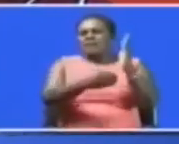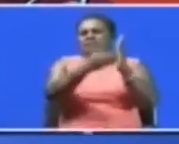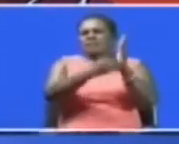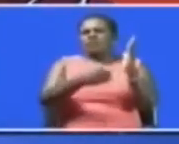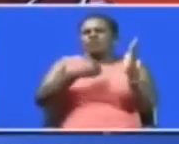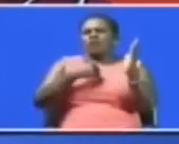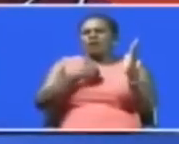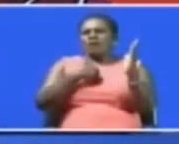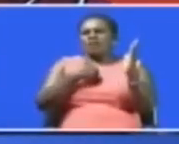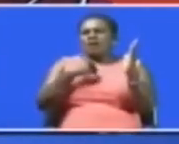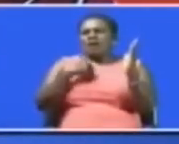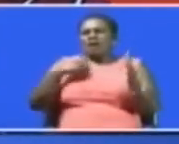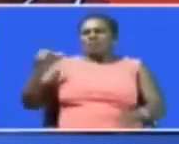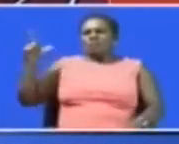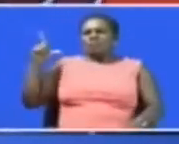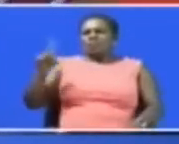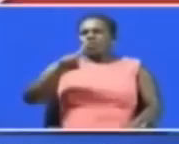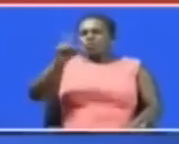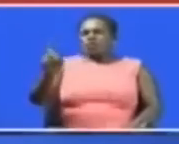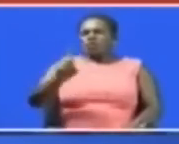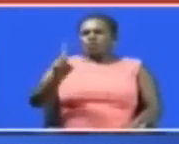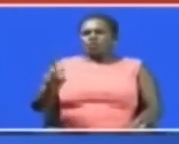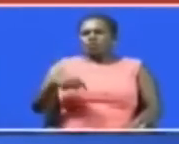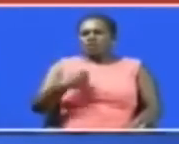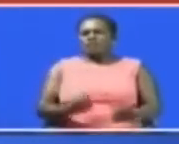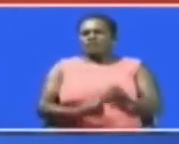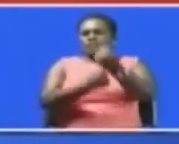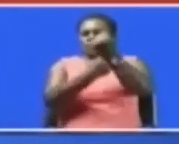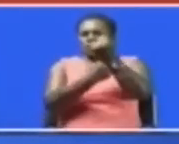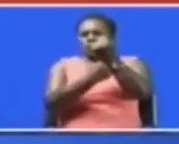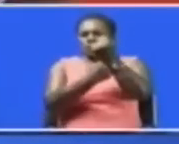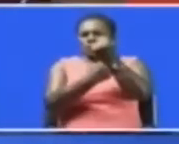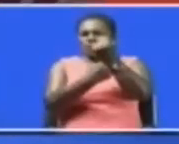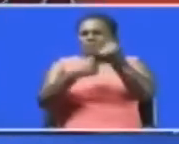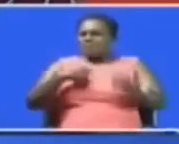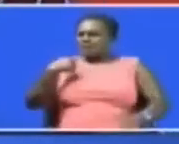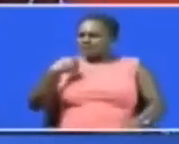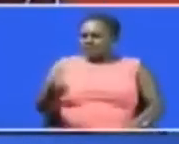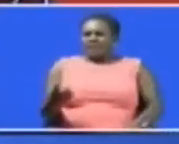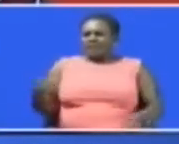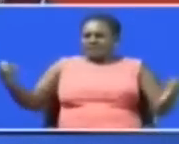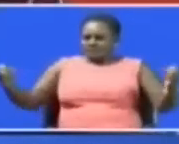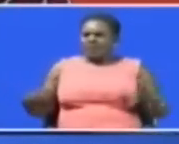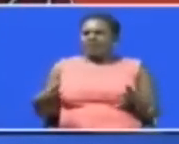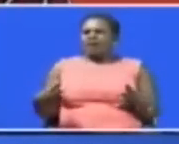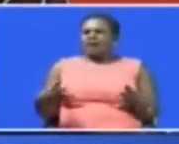manifesto. Mm. And it has a greater legitimacy to question what we support as a Jubilee. And I can tell you without fear of any contradiction, in both